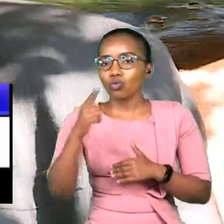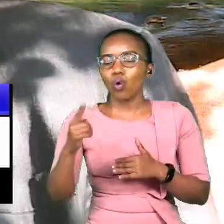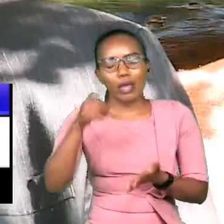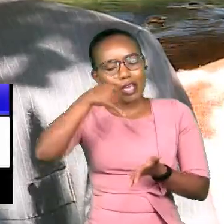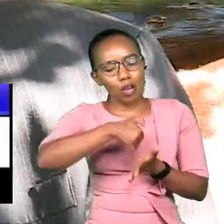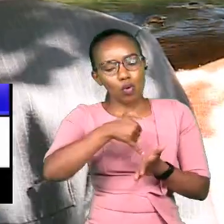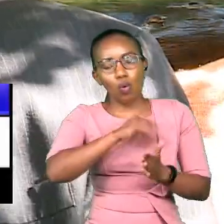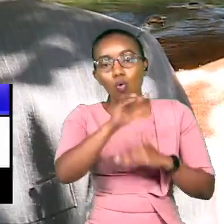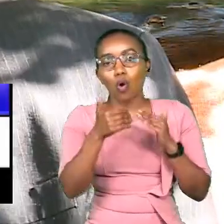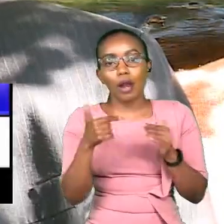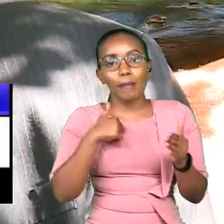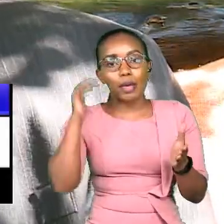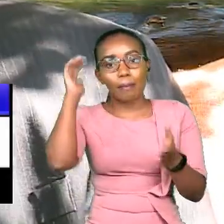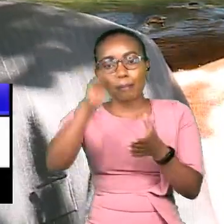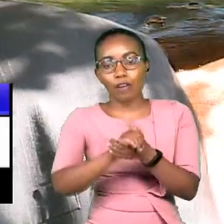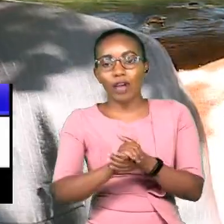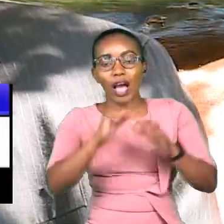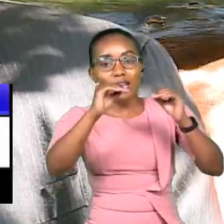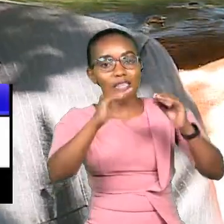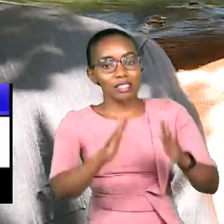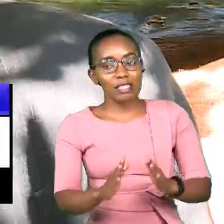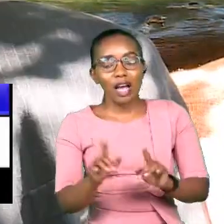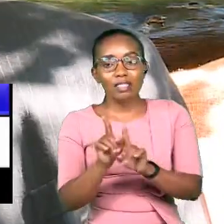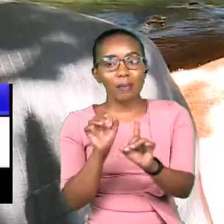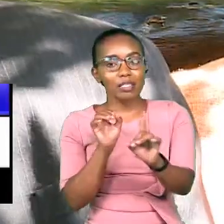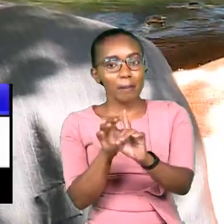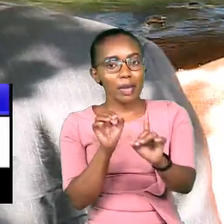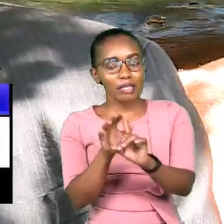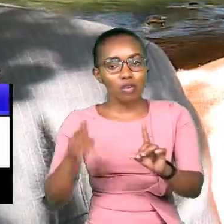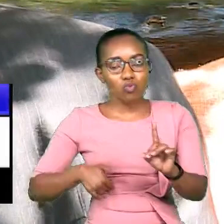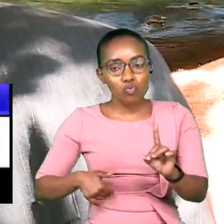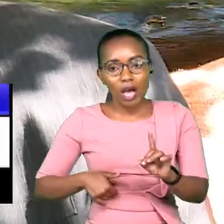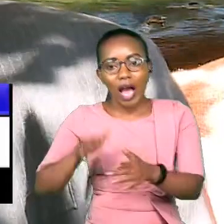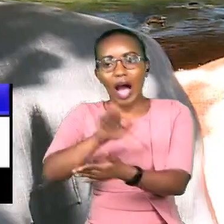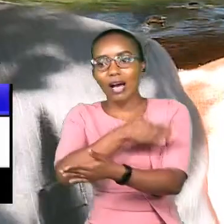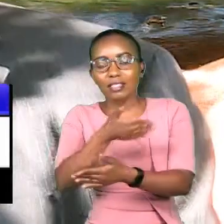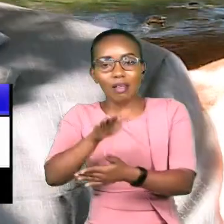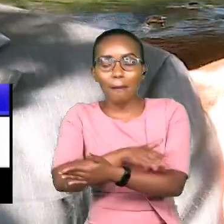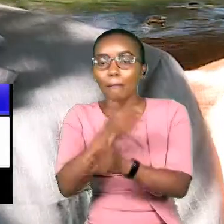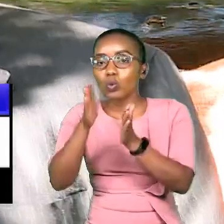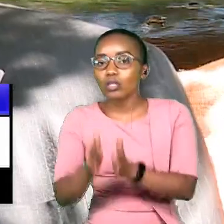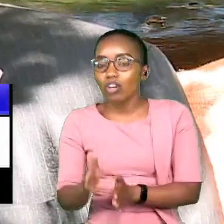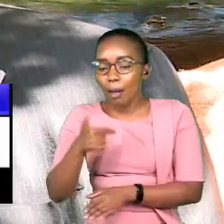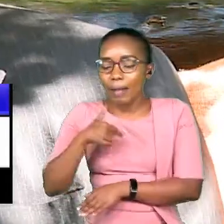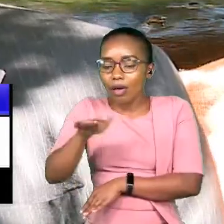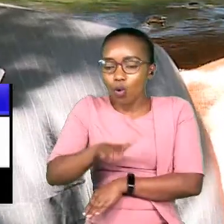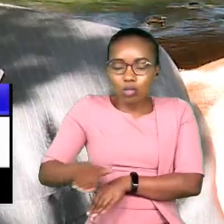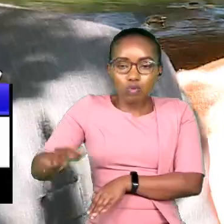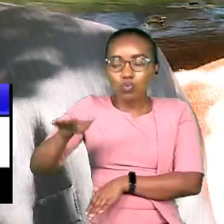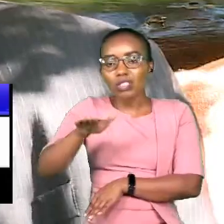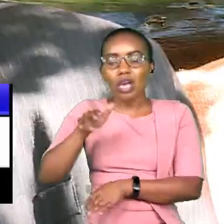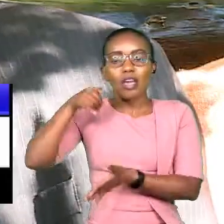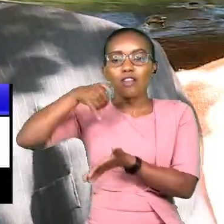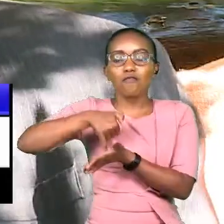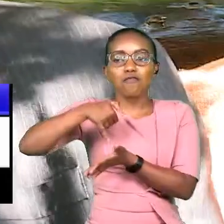And then I believe that as a teacher, as a mentor for the youth, as a musician, my constituency also